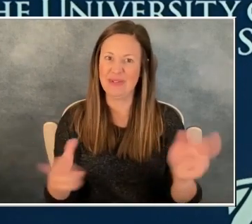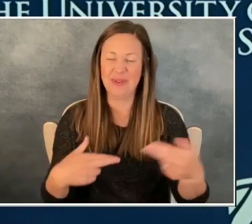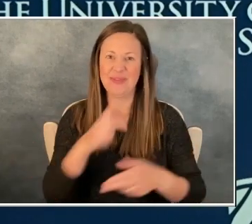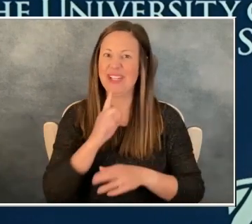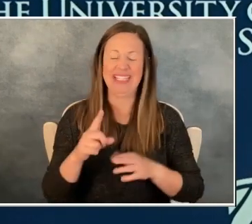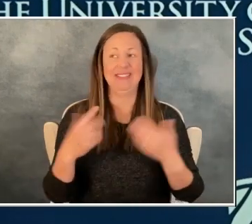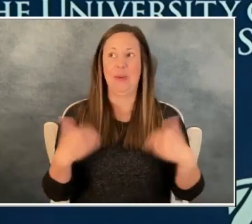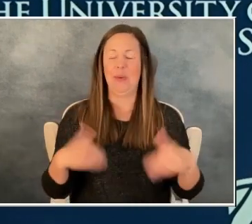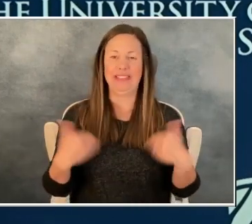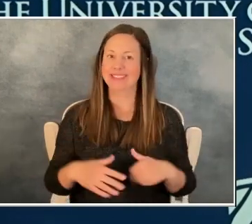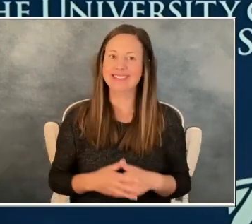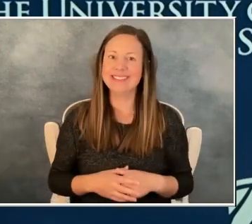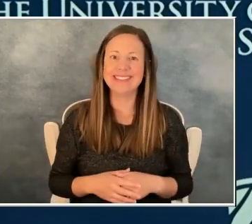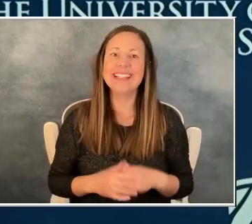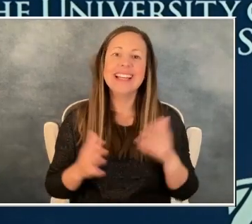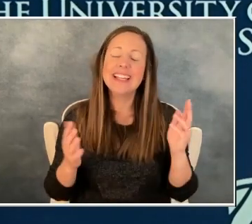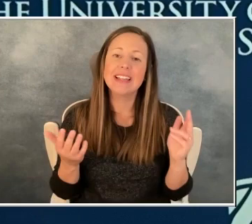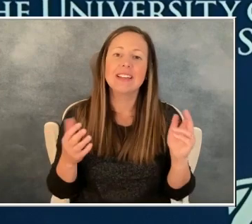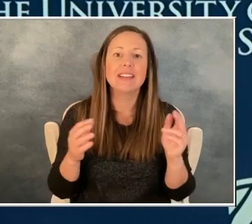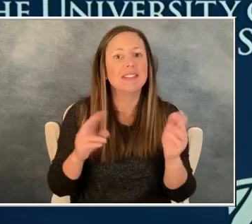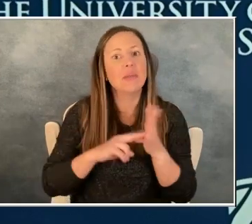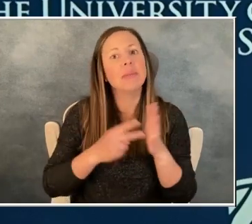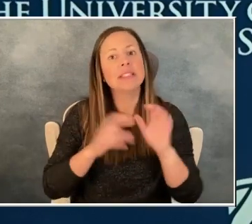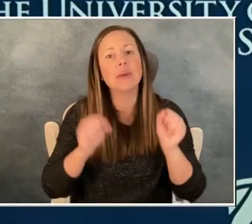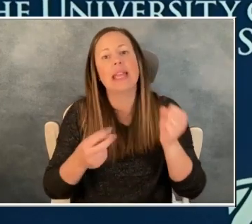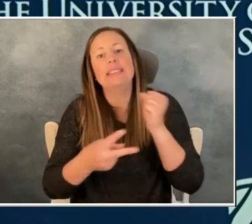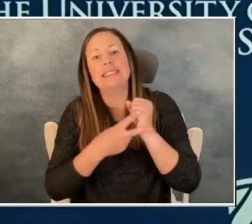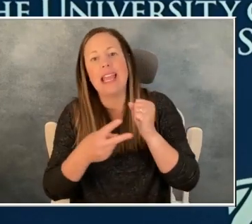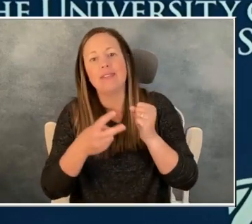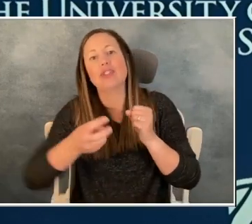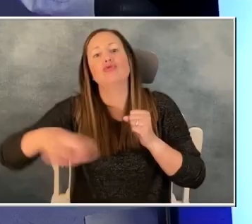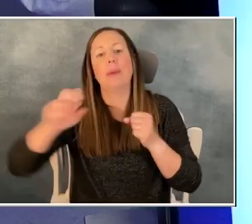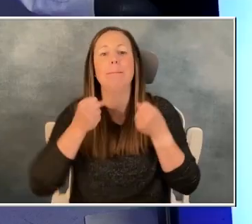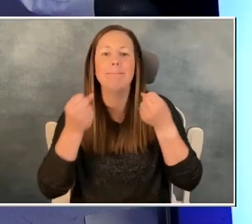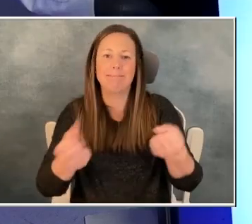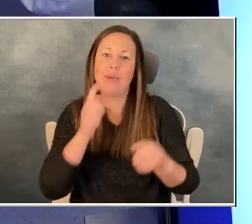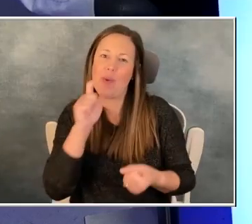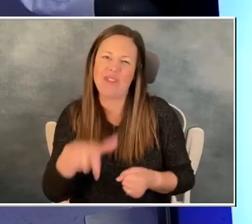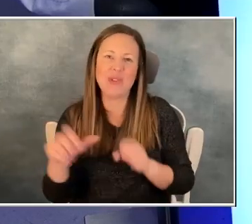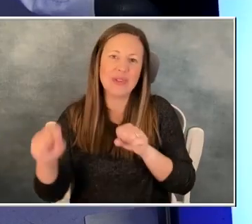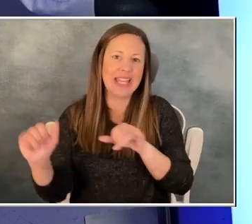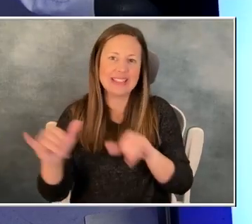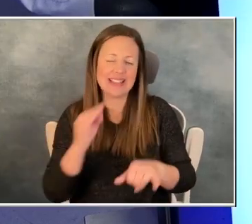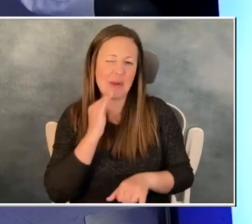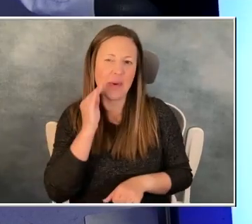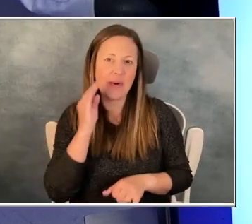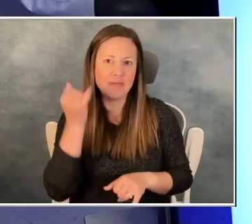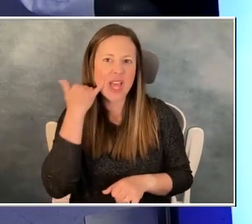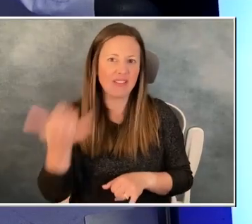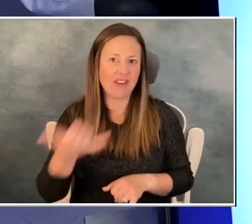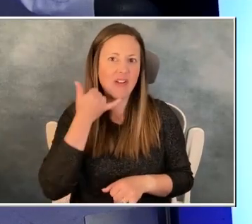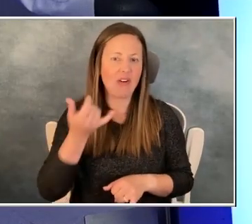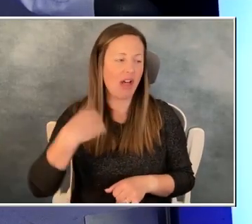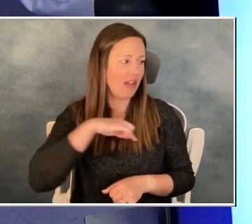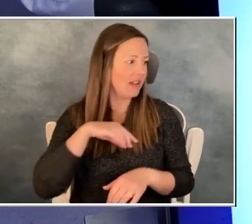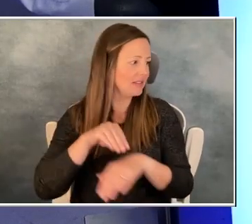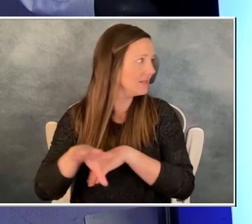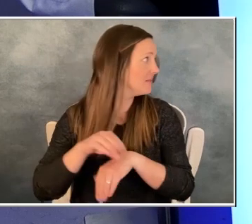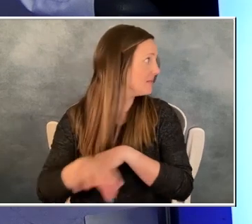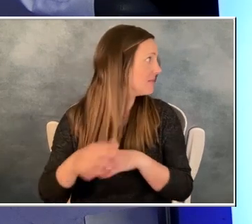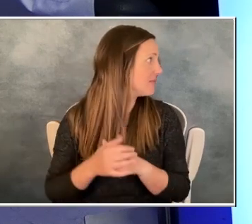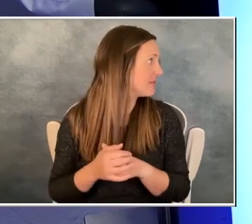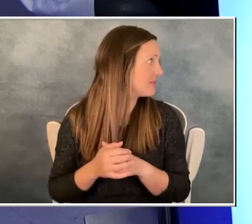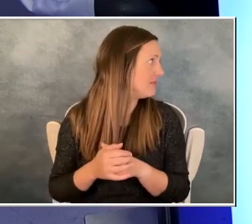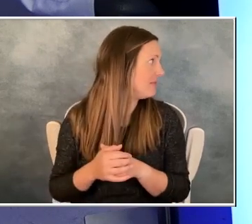away unnecessarily trips to the hospital emergency department. And then when it comes to medications, Dr. Silver, we were talking about